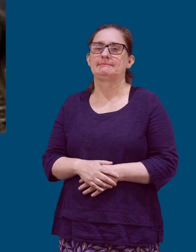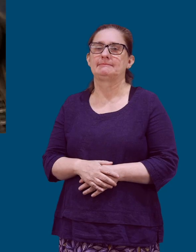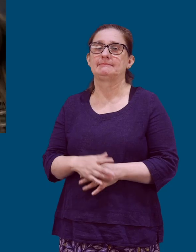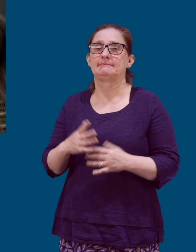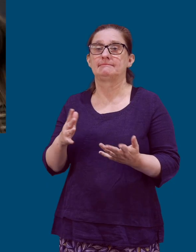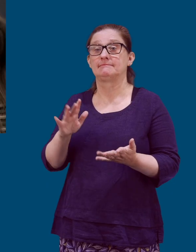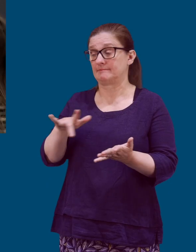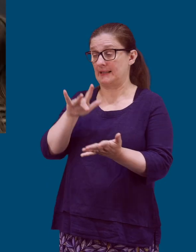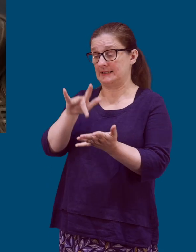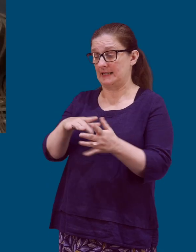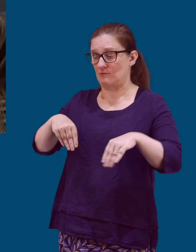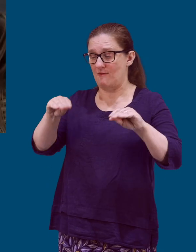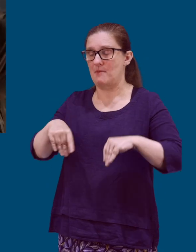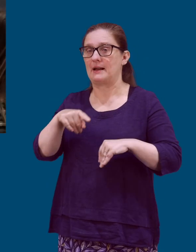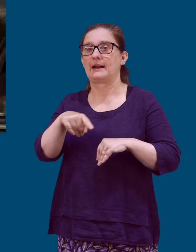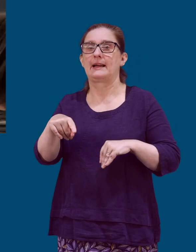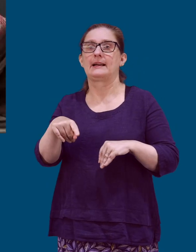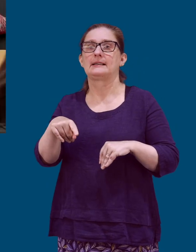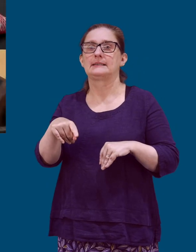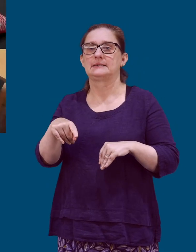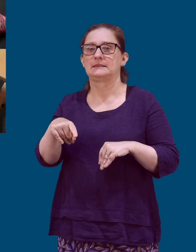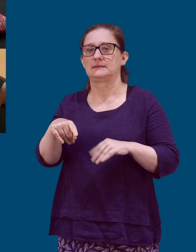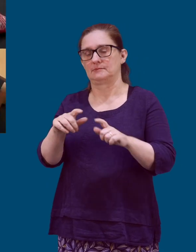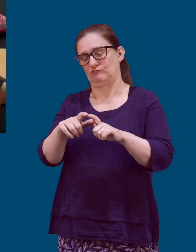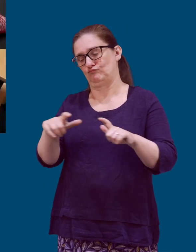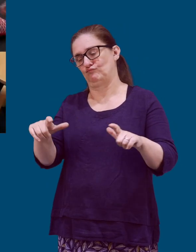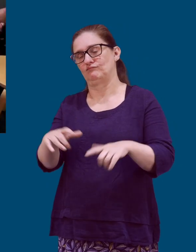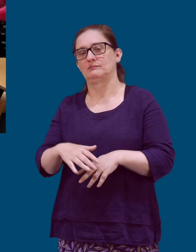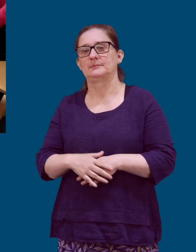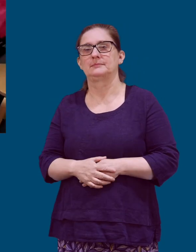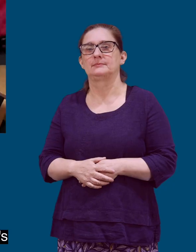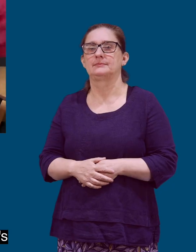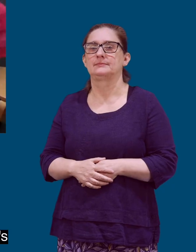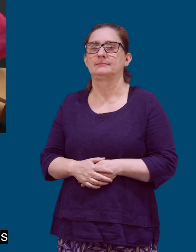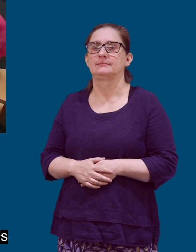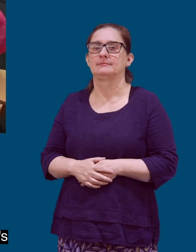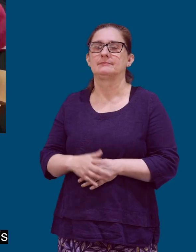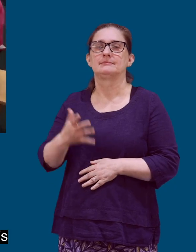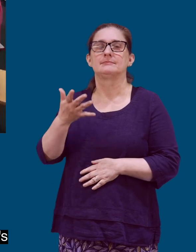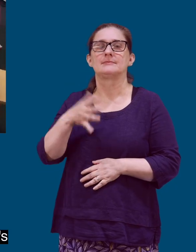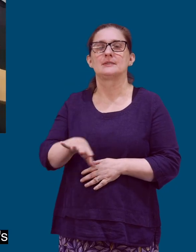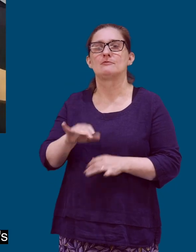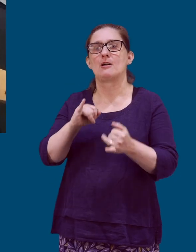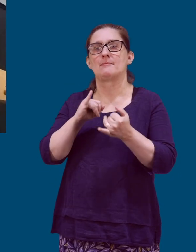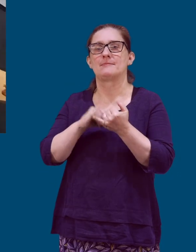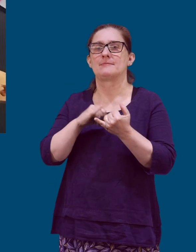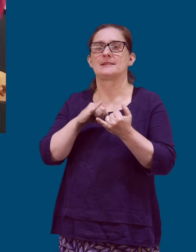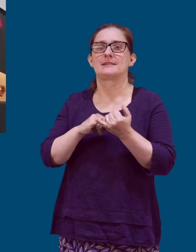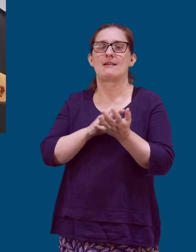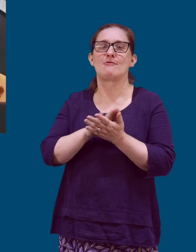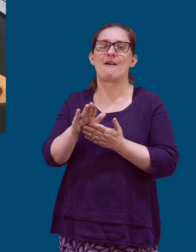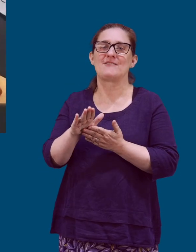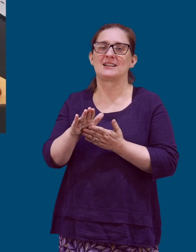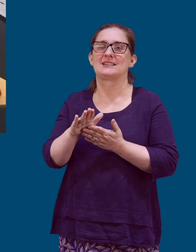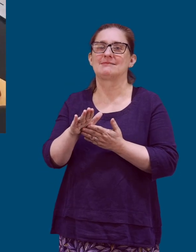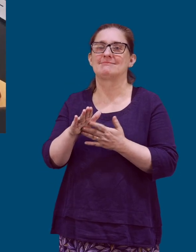In the centre of the blanket, the first half of the following text is printed. This text comes from Sarah Hopfinger's blanket